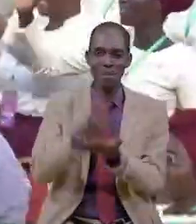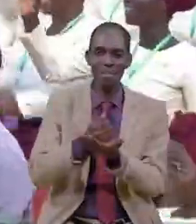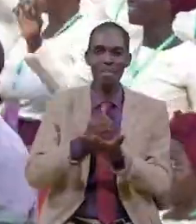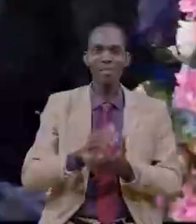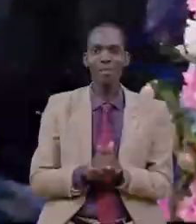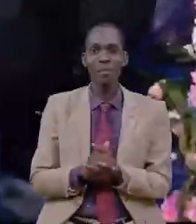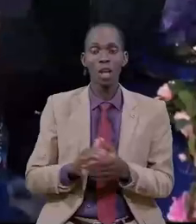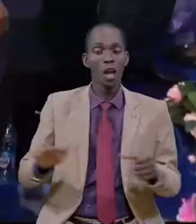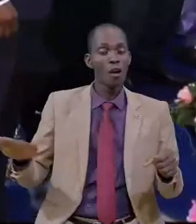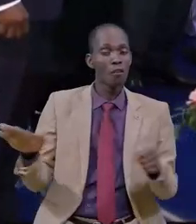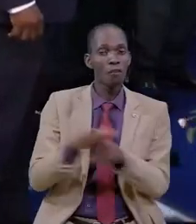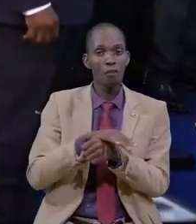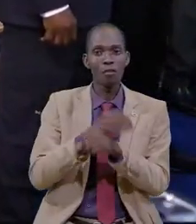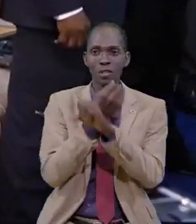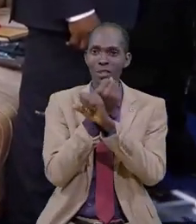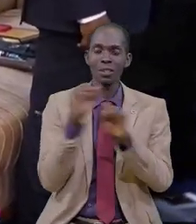Full salvation.